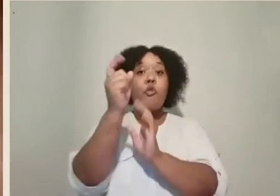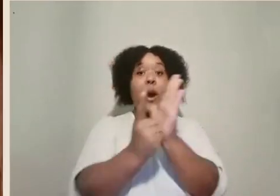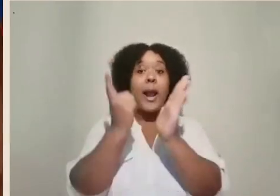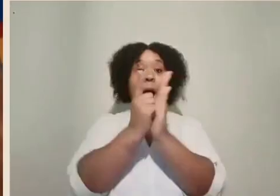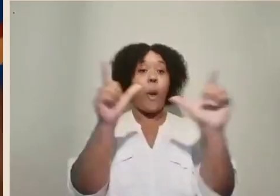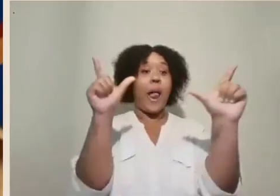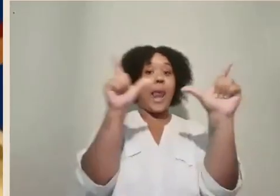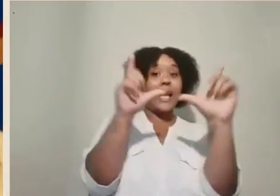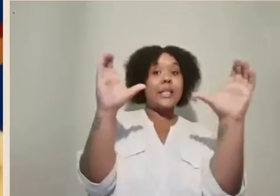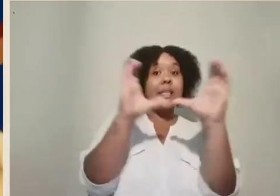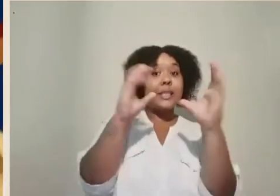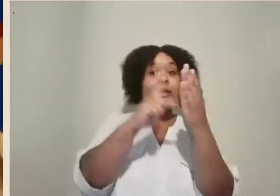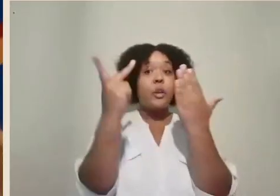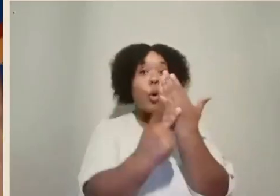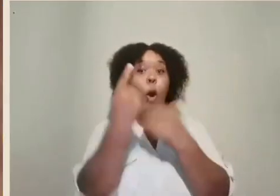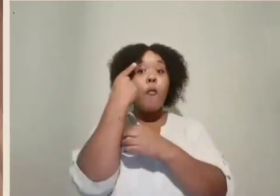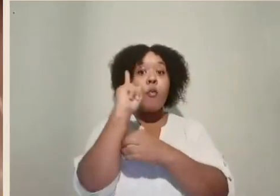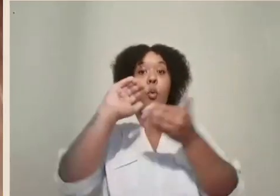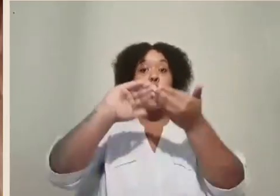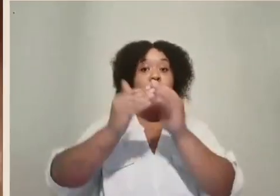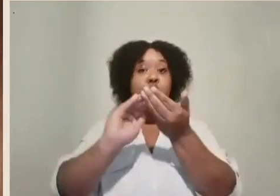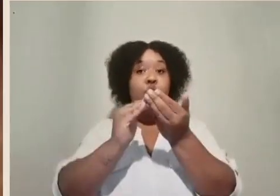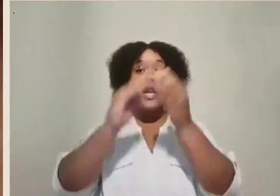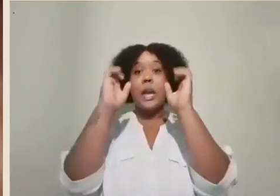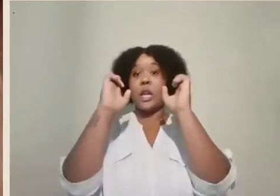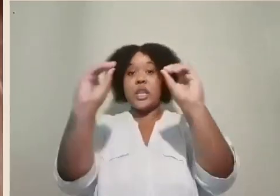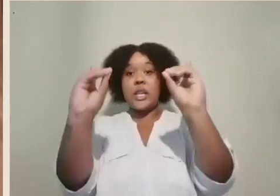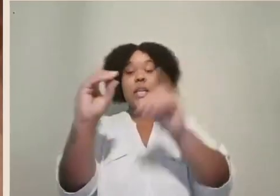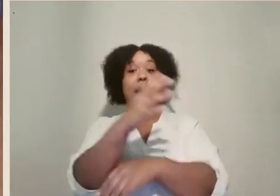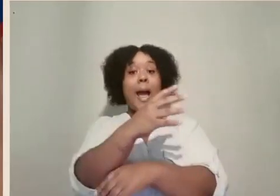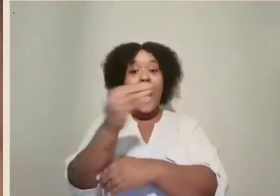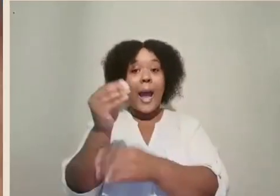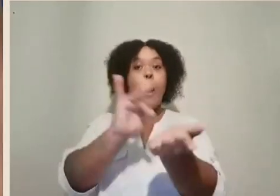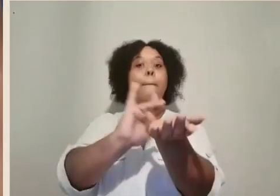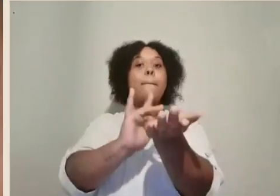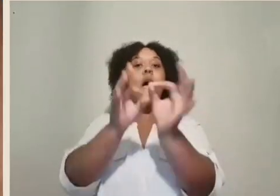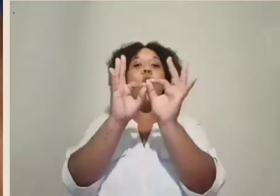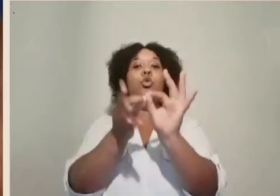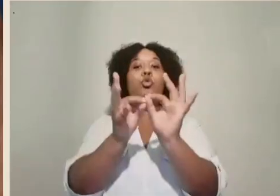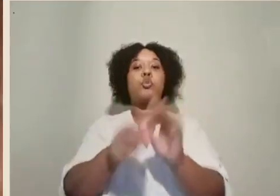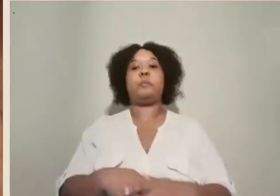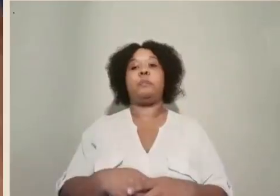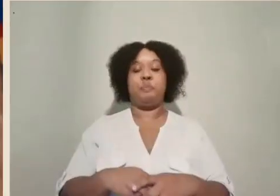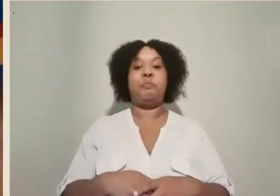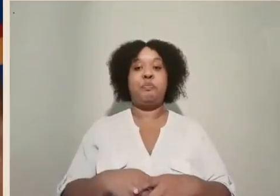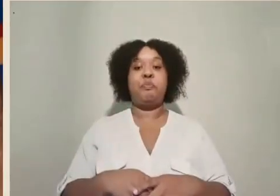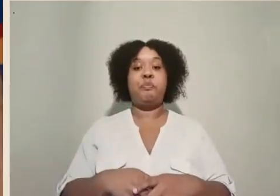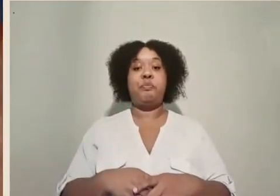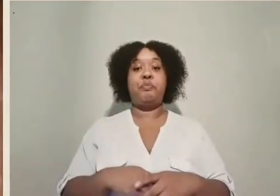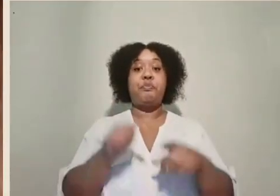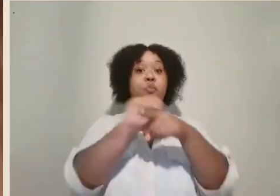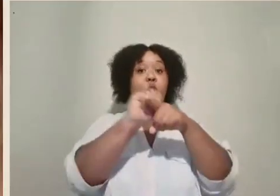certificate program for community, educational, and medical interpreting. The training